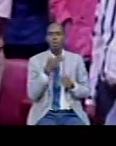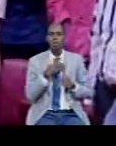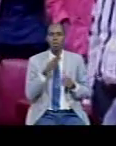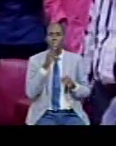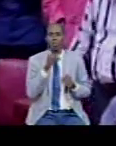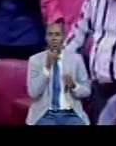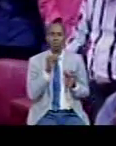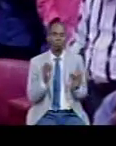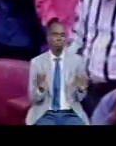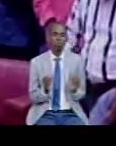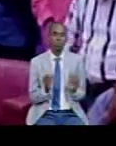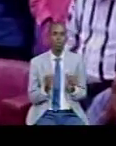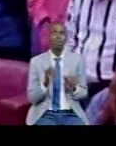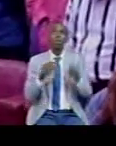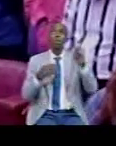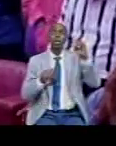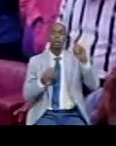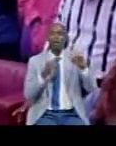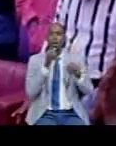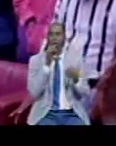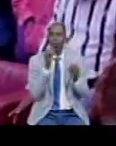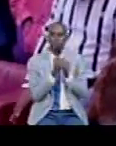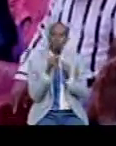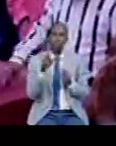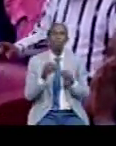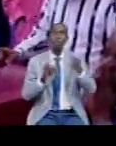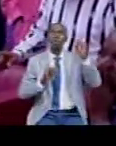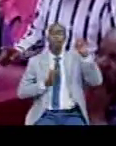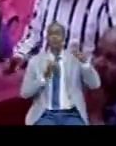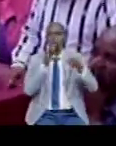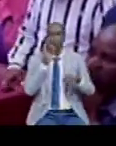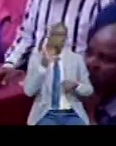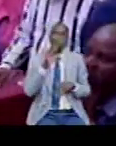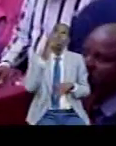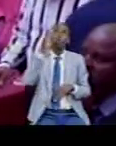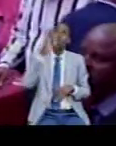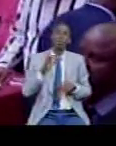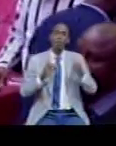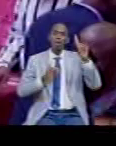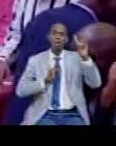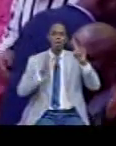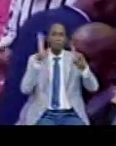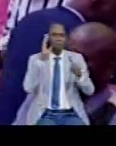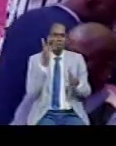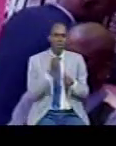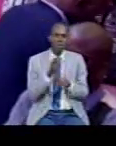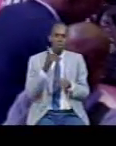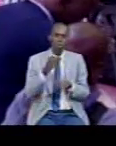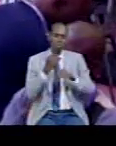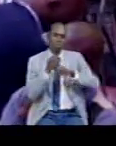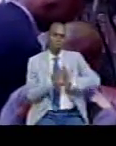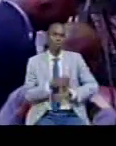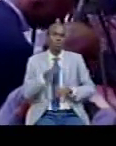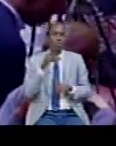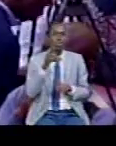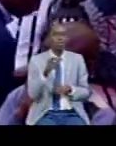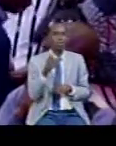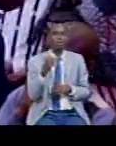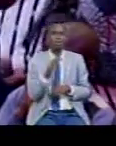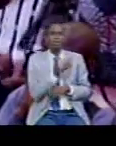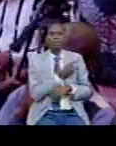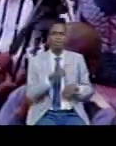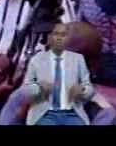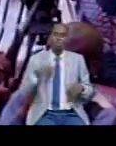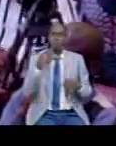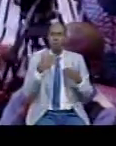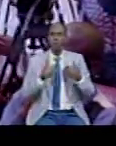I am with you. I am your God. I will keep you. I will protect you. I will preserve you. The God who has made